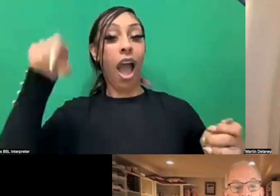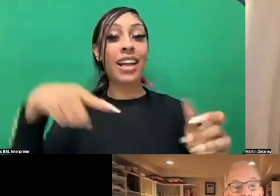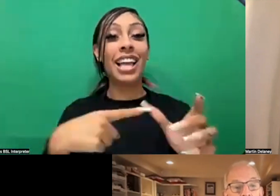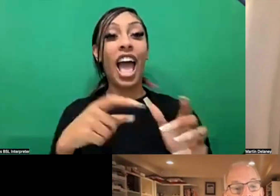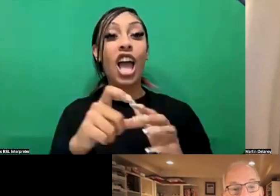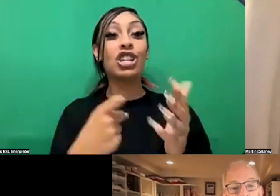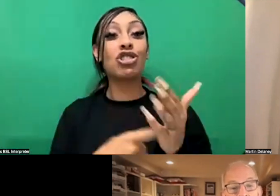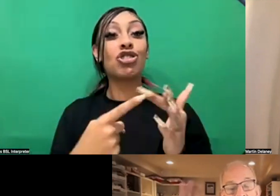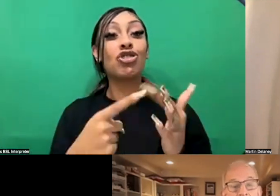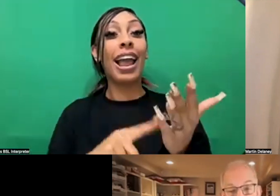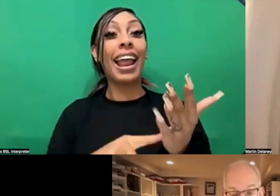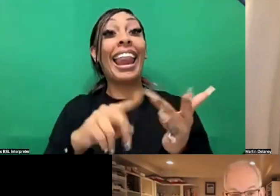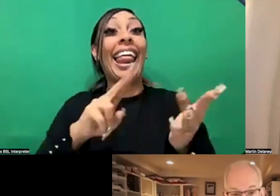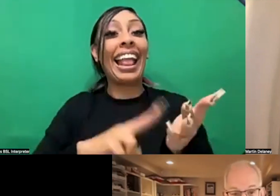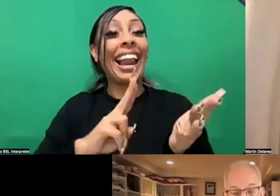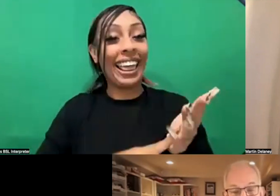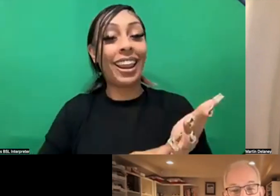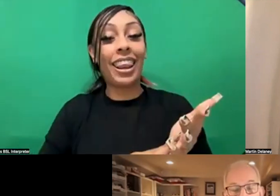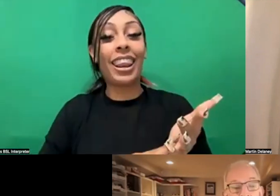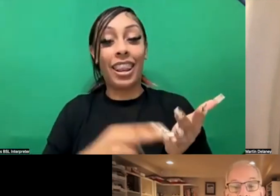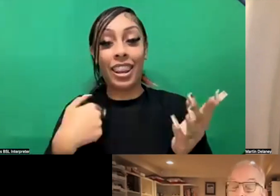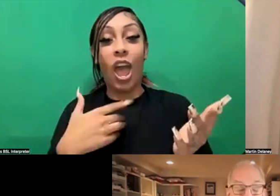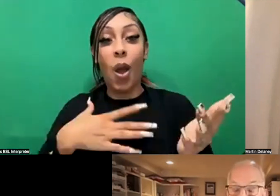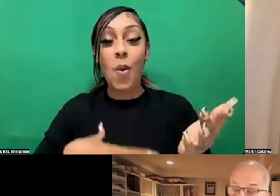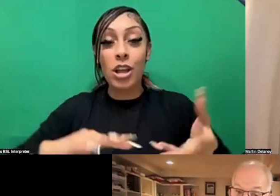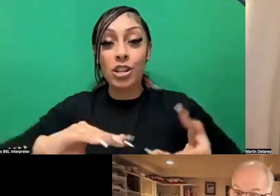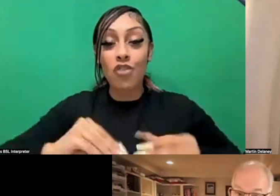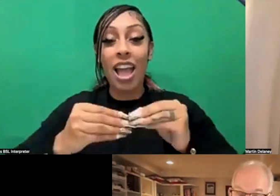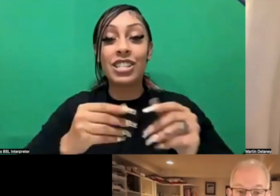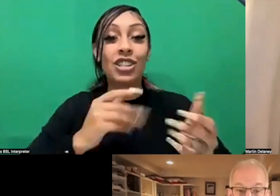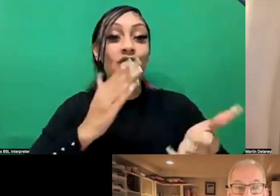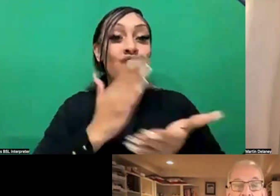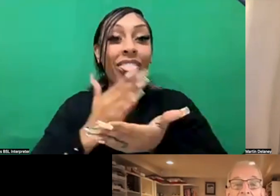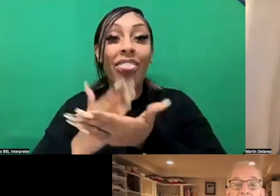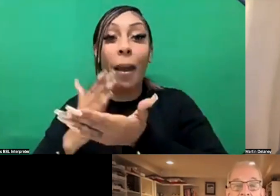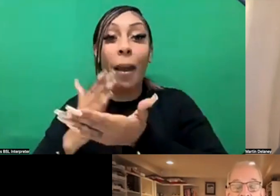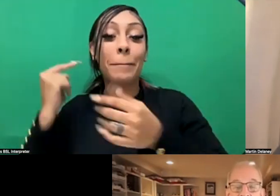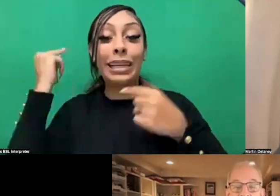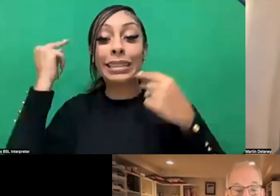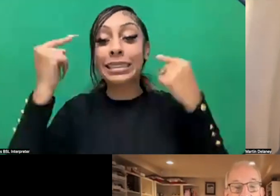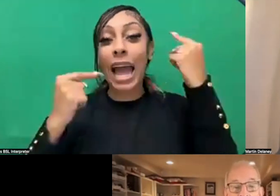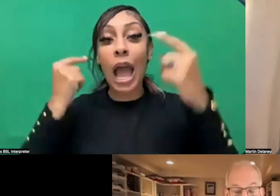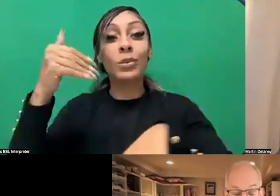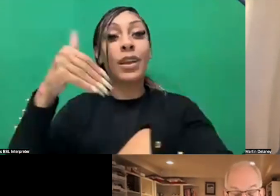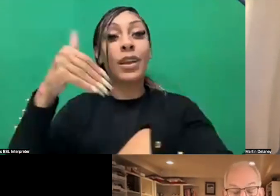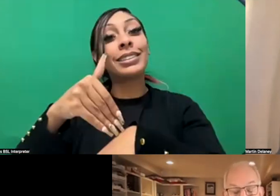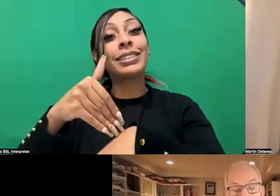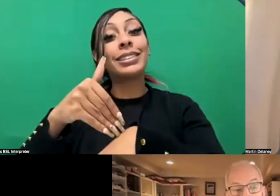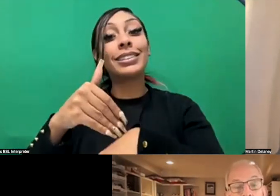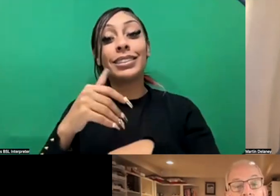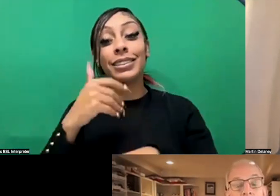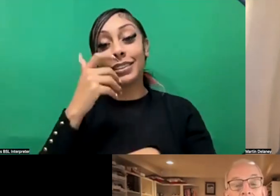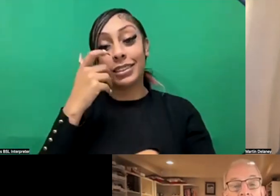variety of rhythmic sound effects that could be applied to any audio signal, but the intent was primarily